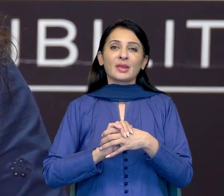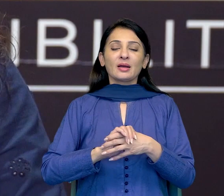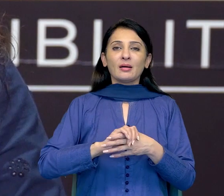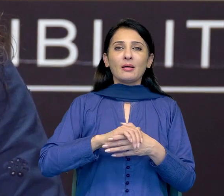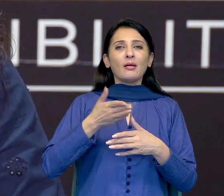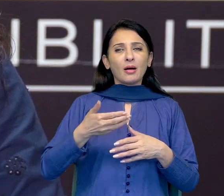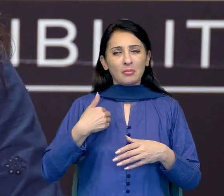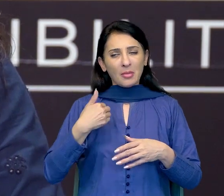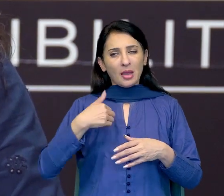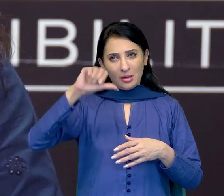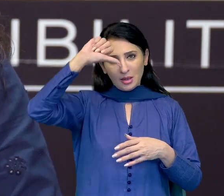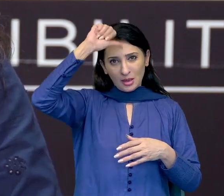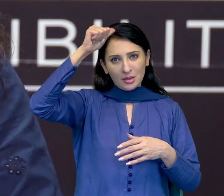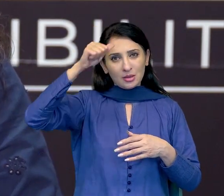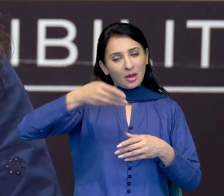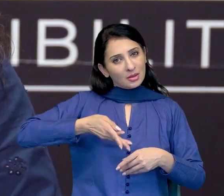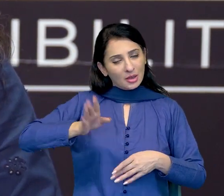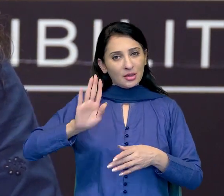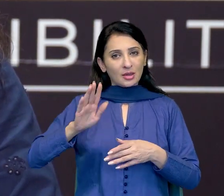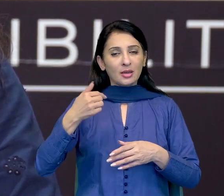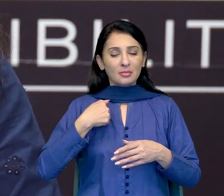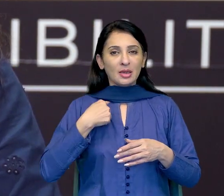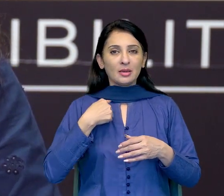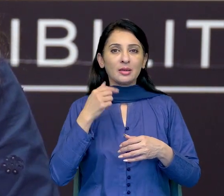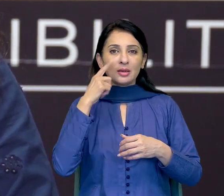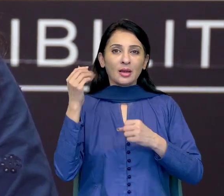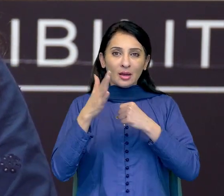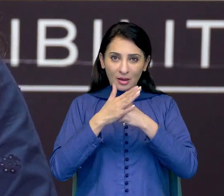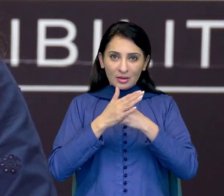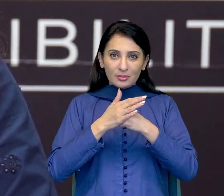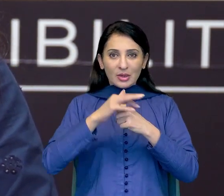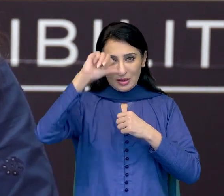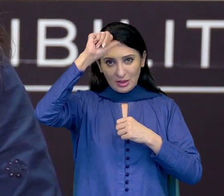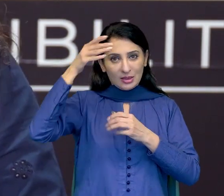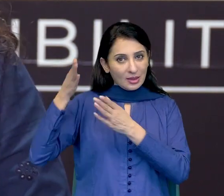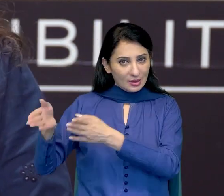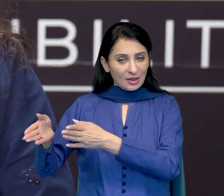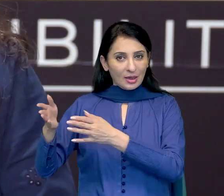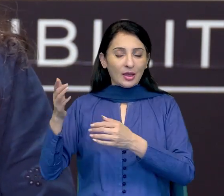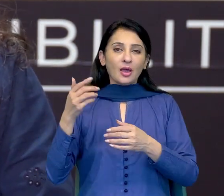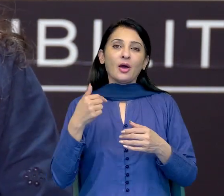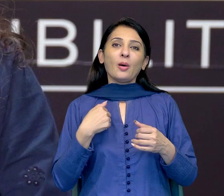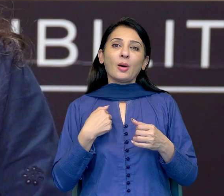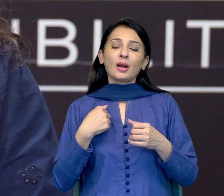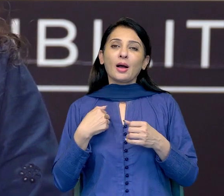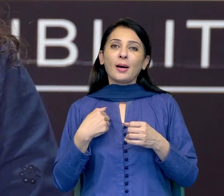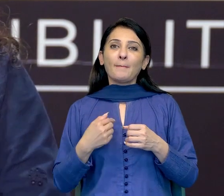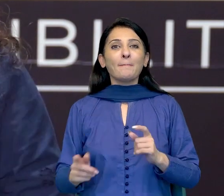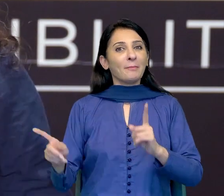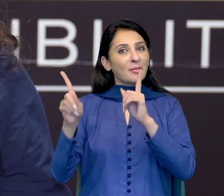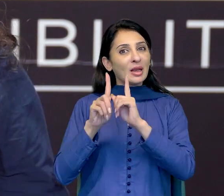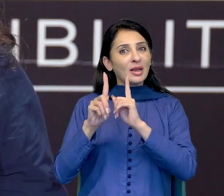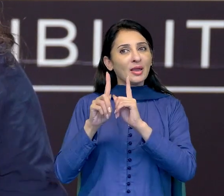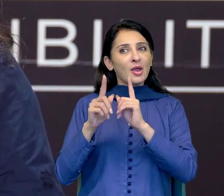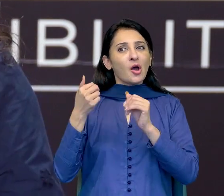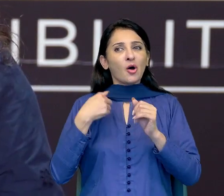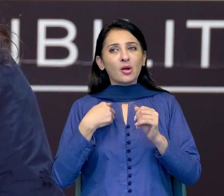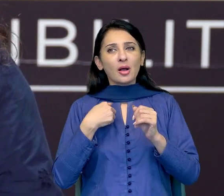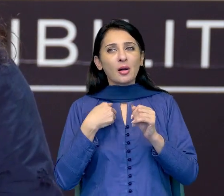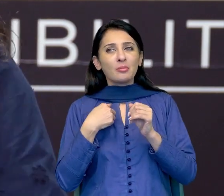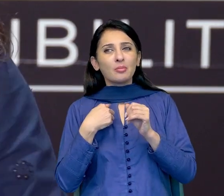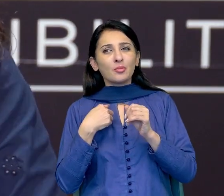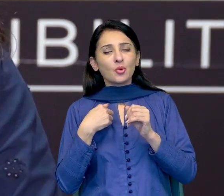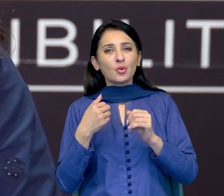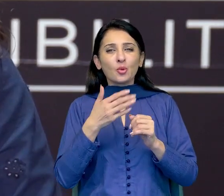it was India. My husband is from India. He's also artist. So we met. We shared many